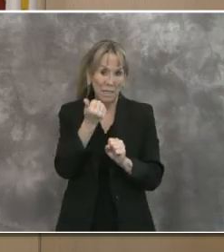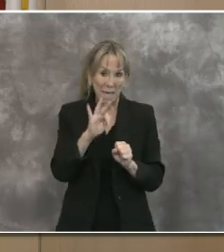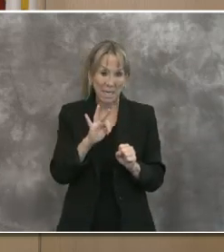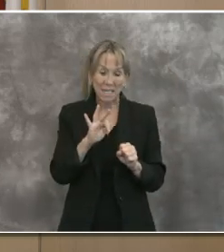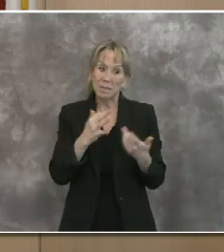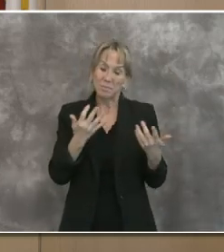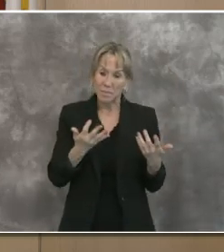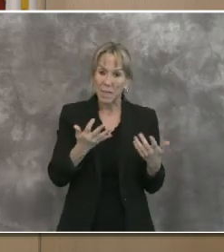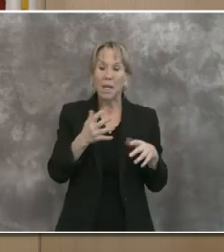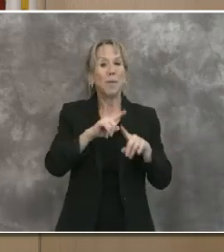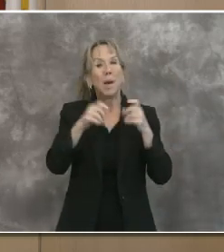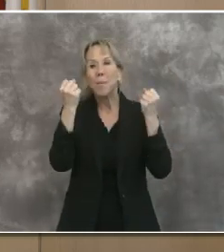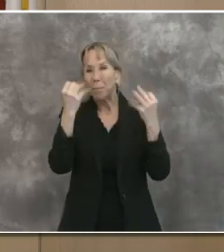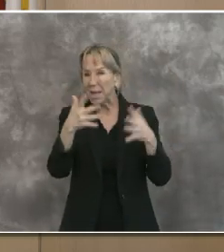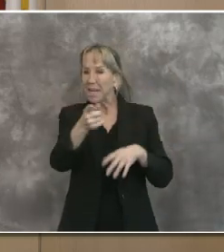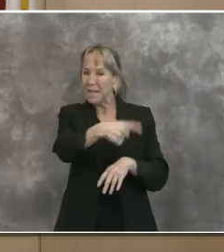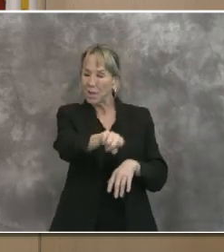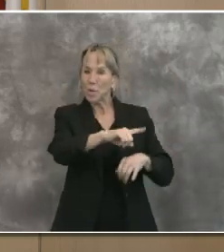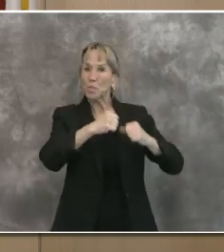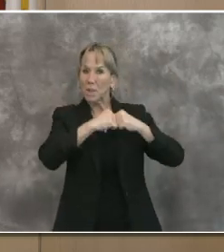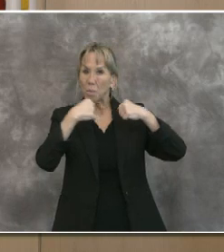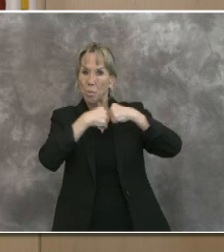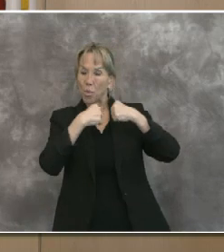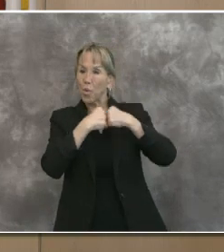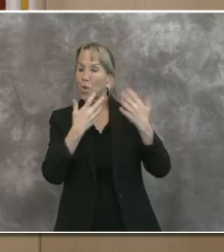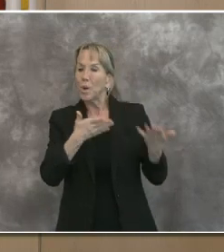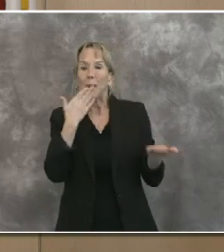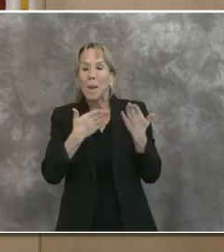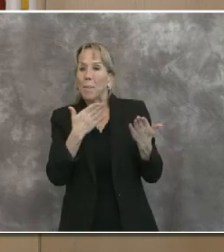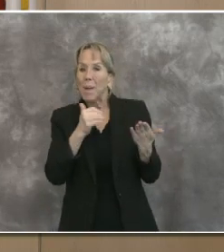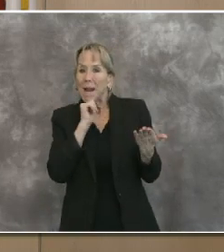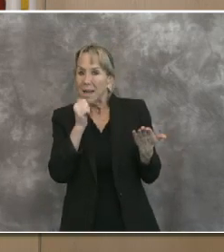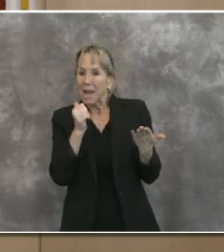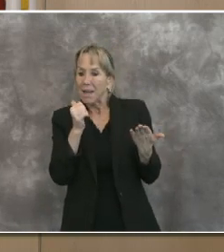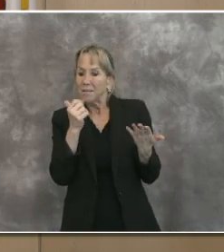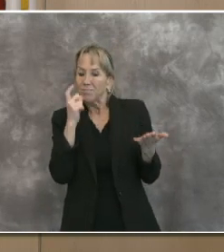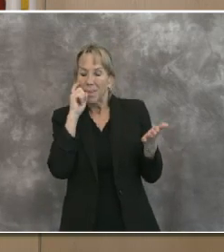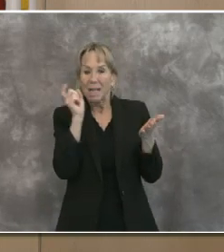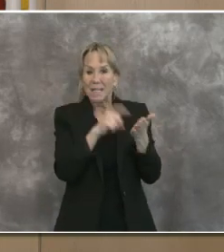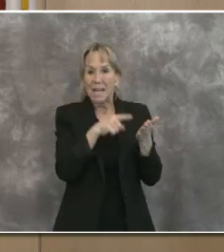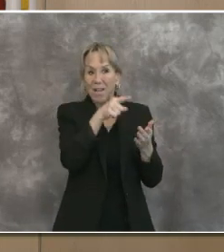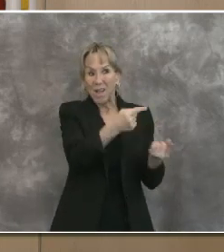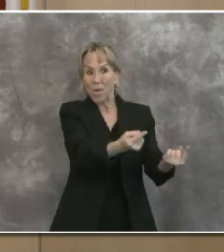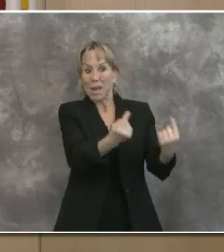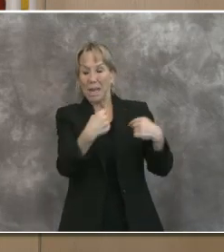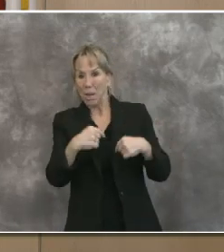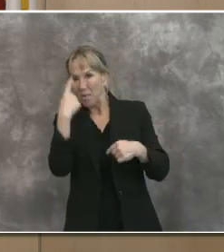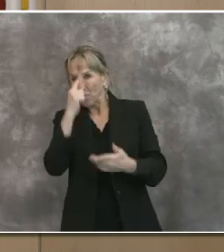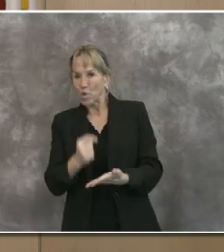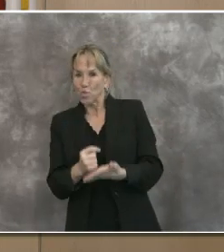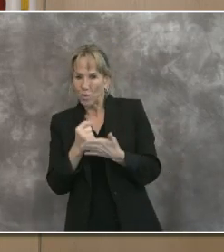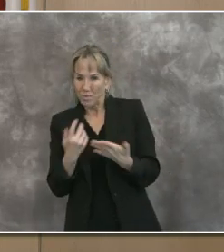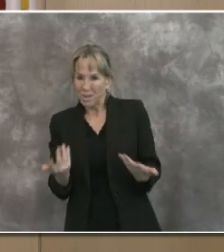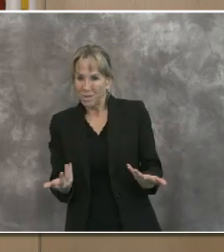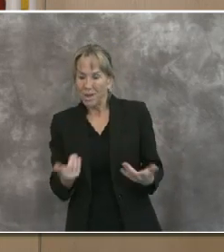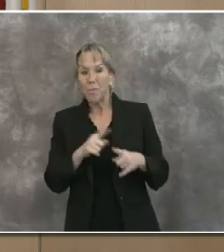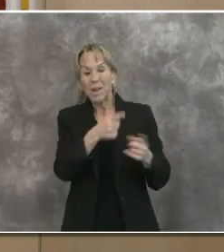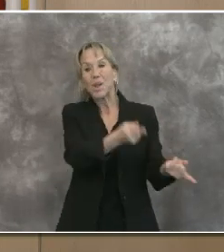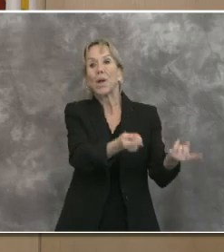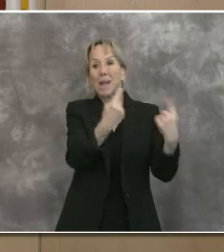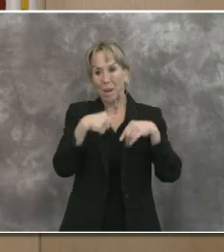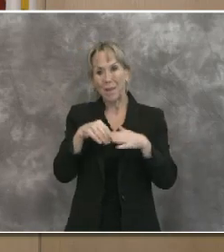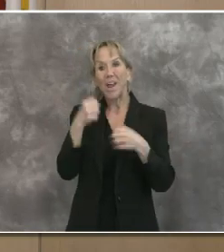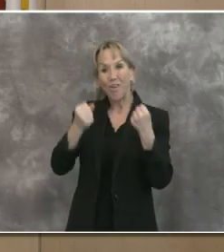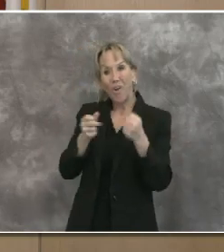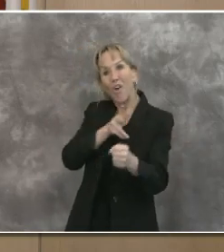of those cases at the border, individuals may not identify that they're coming across for treatment, but they are coming across in their